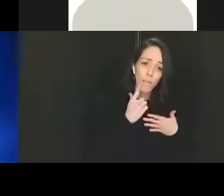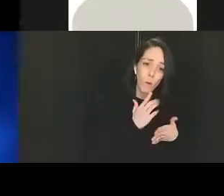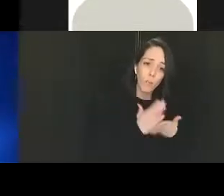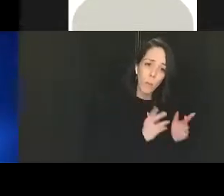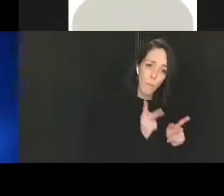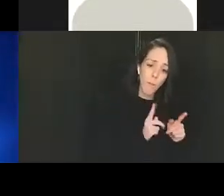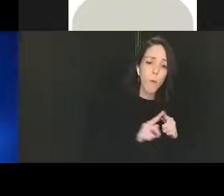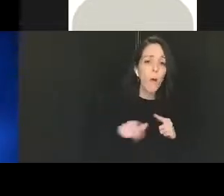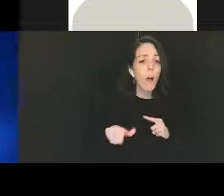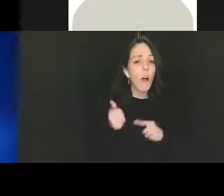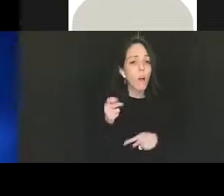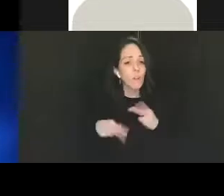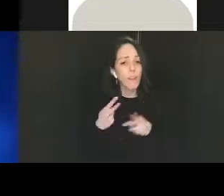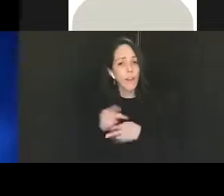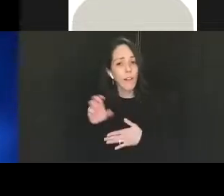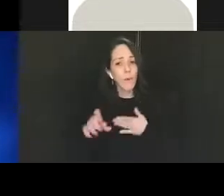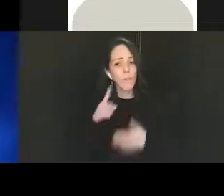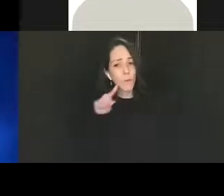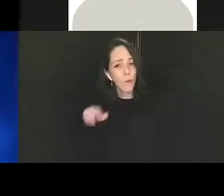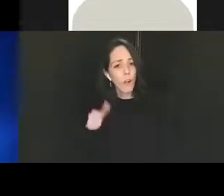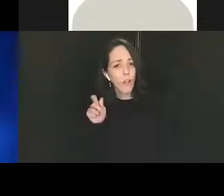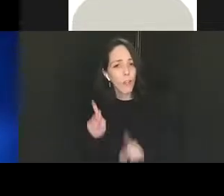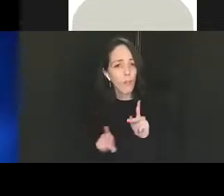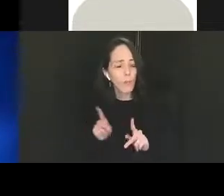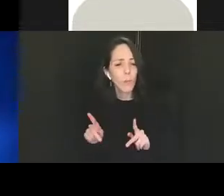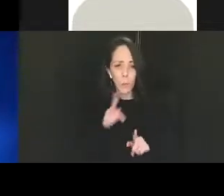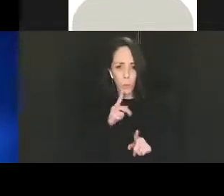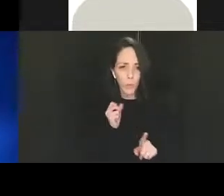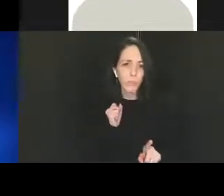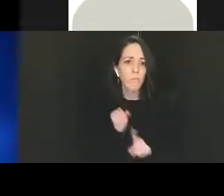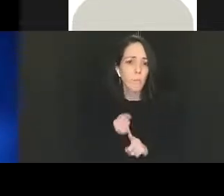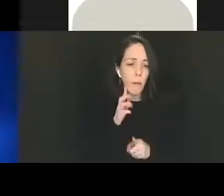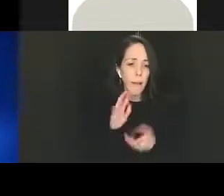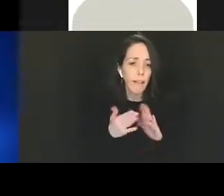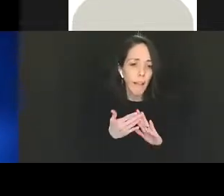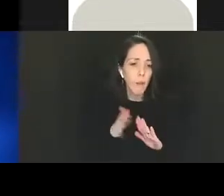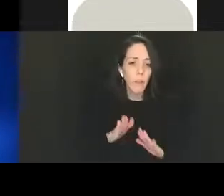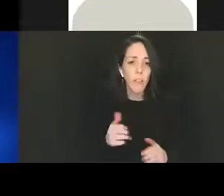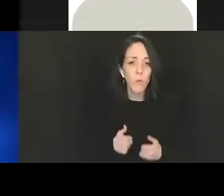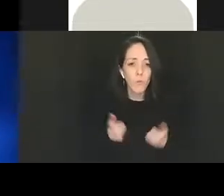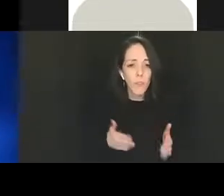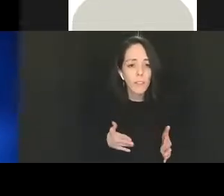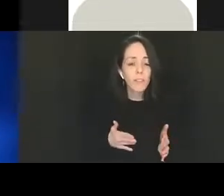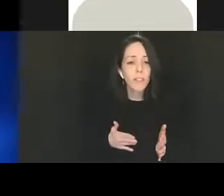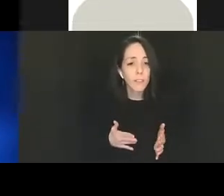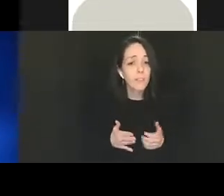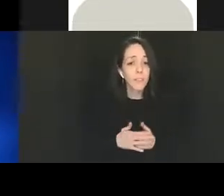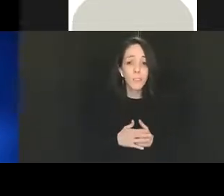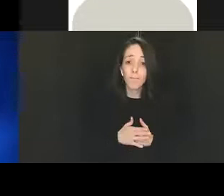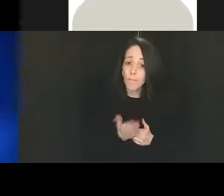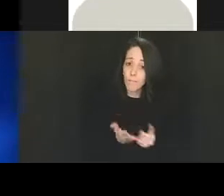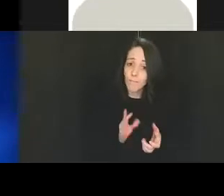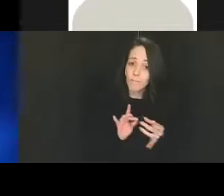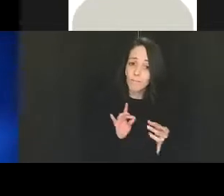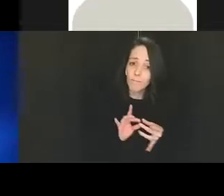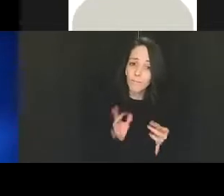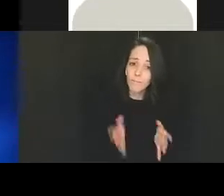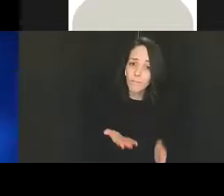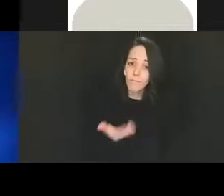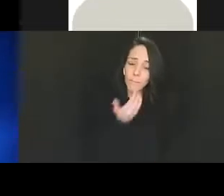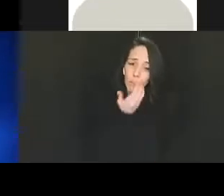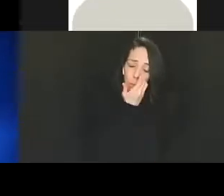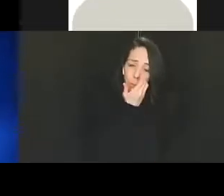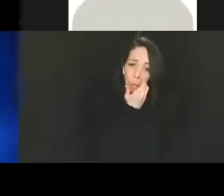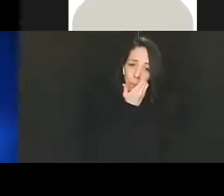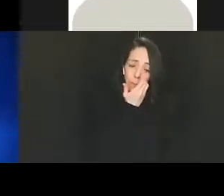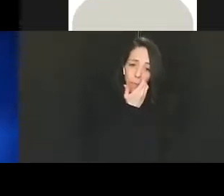greatly affect the county and the residents and our health and our prosperity. So any comments on that, Commissioner Fye? Yeah,